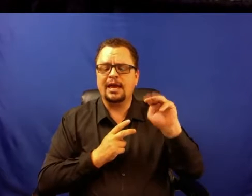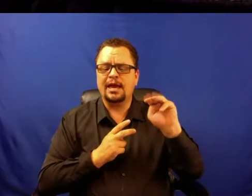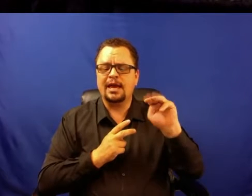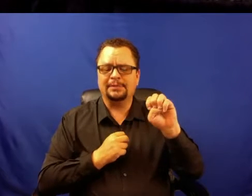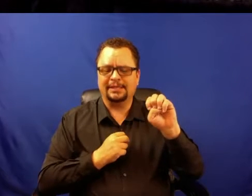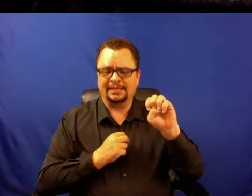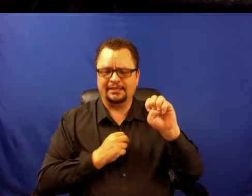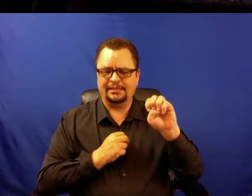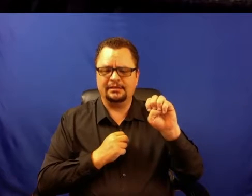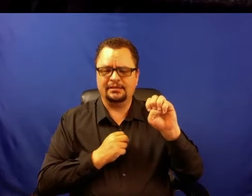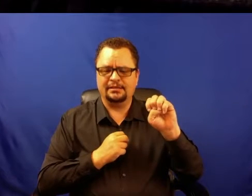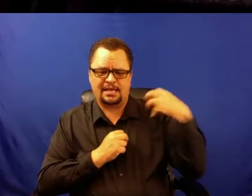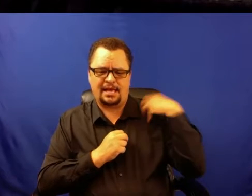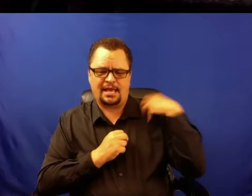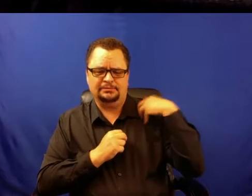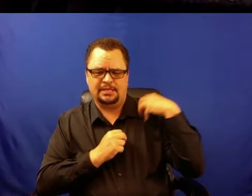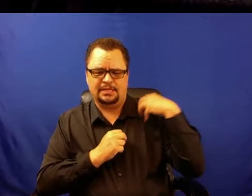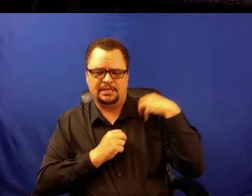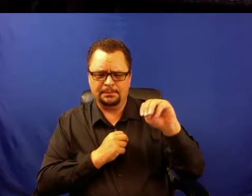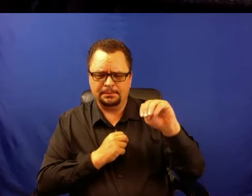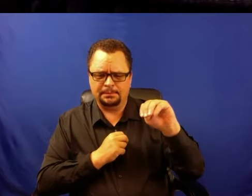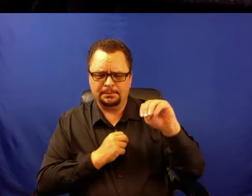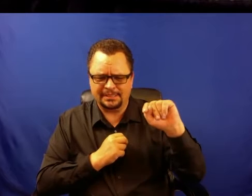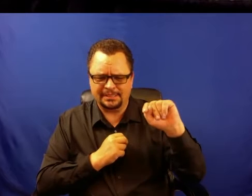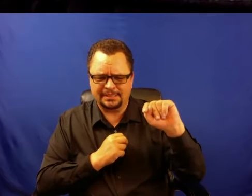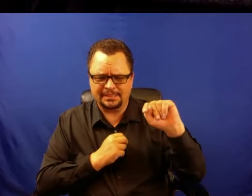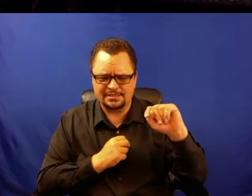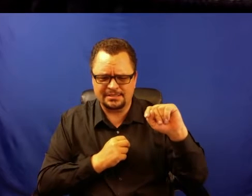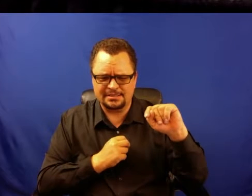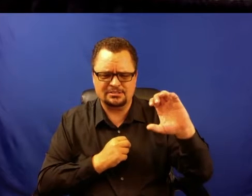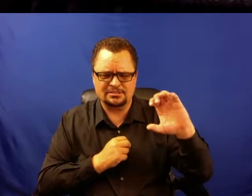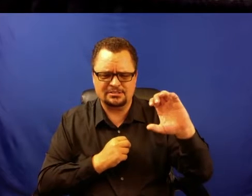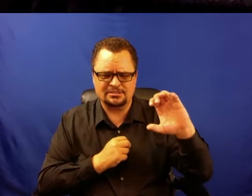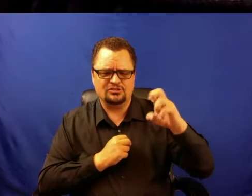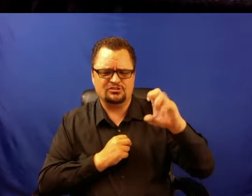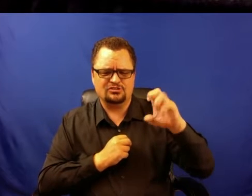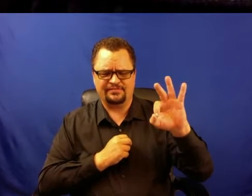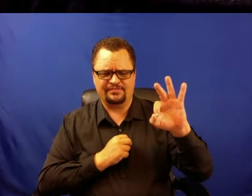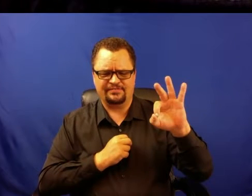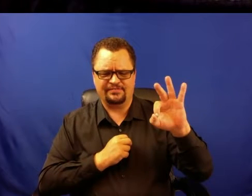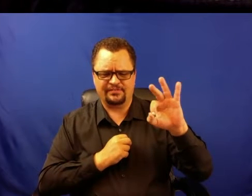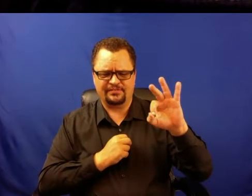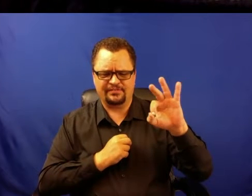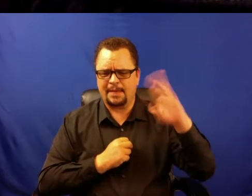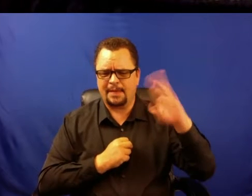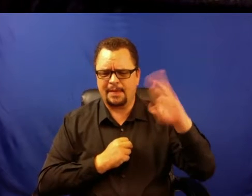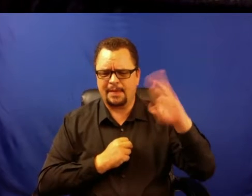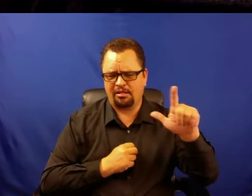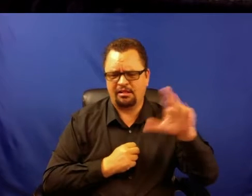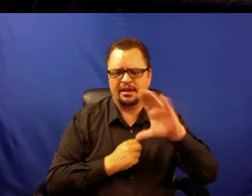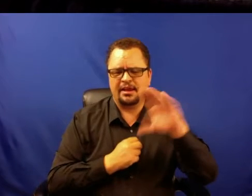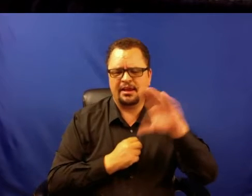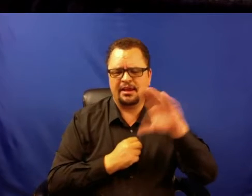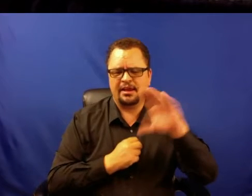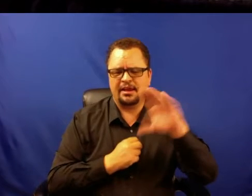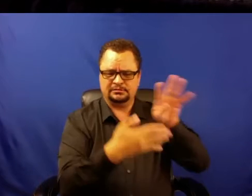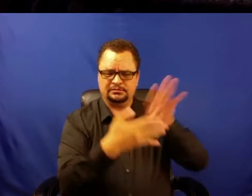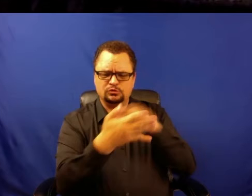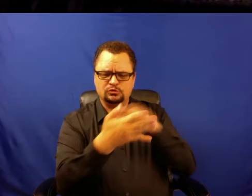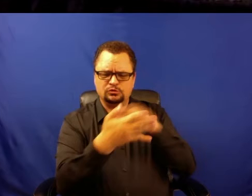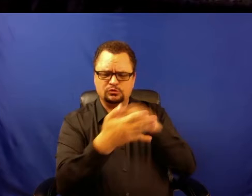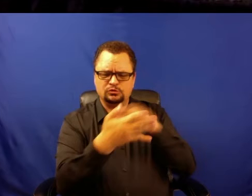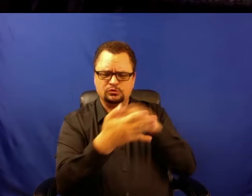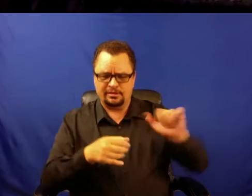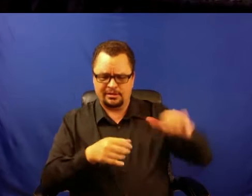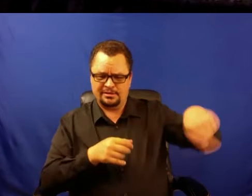who oversaw scheduling, coordination, and deployment efforts among their staff. I also want to recognize former